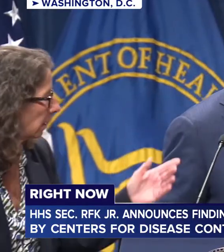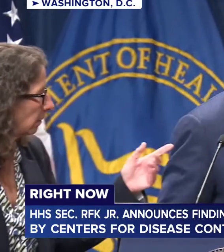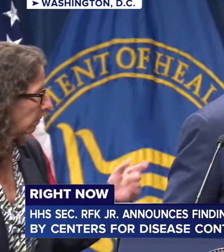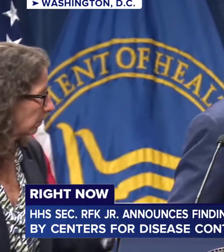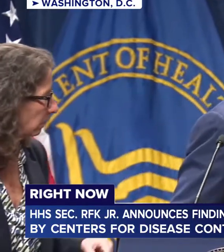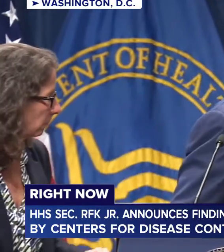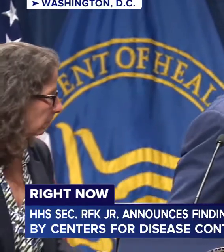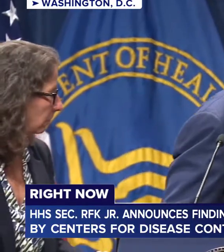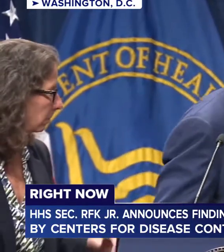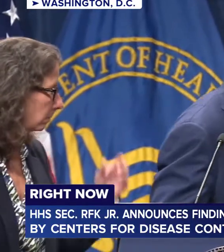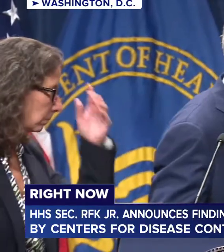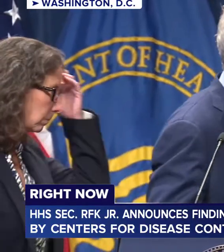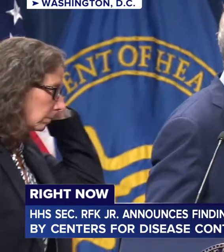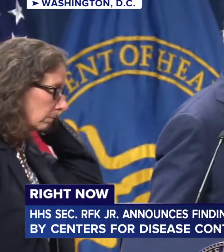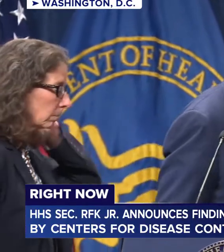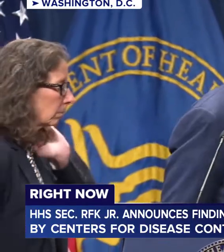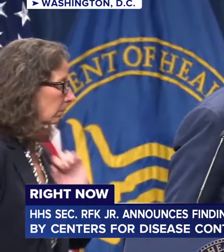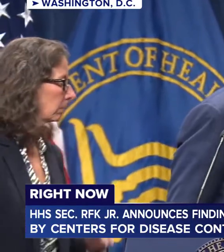like to add?